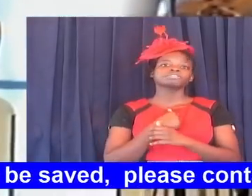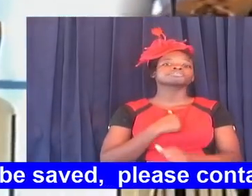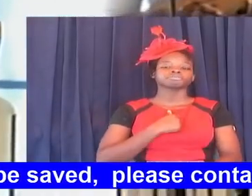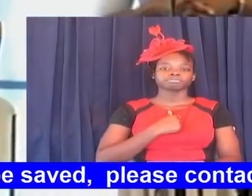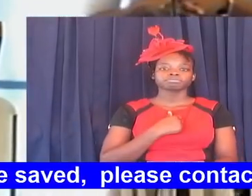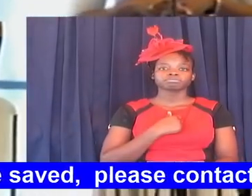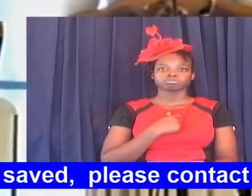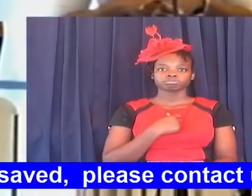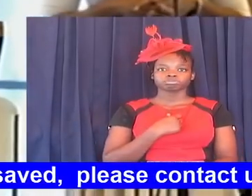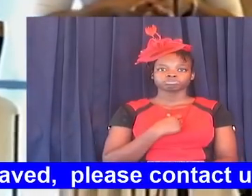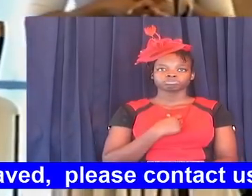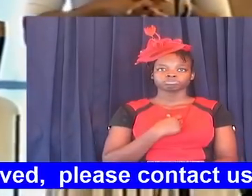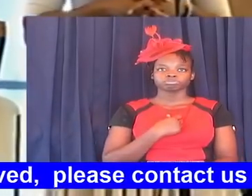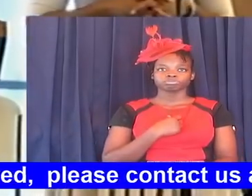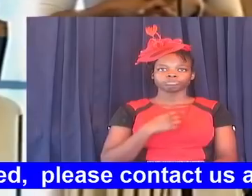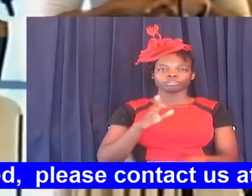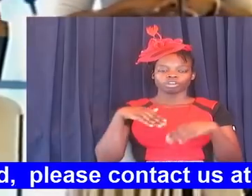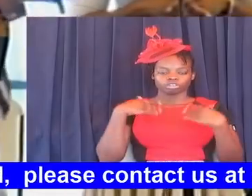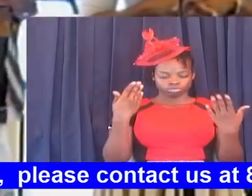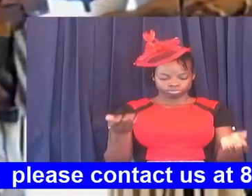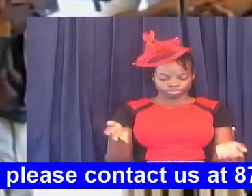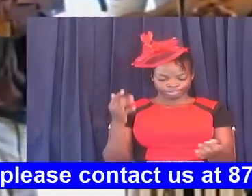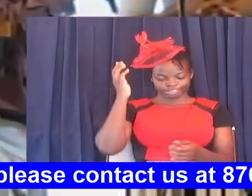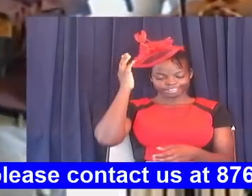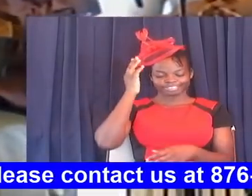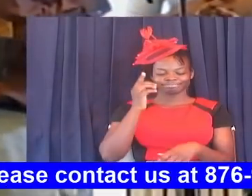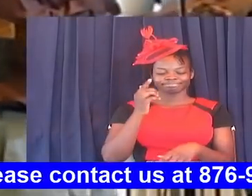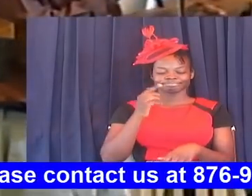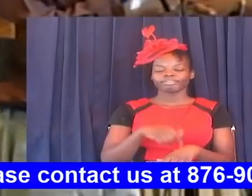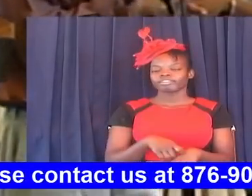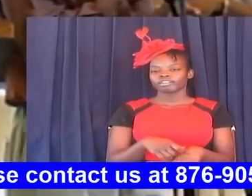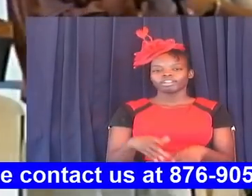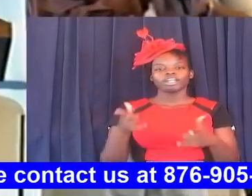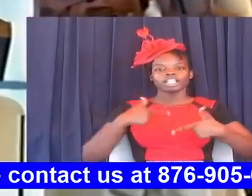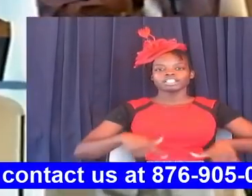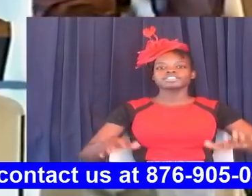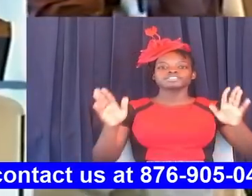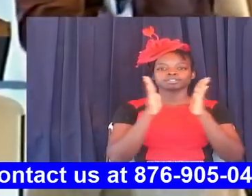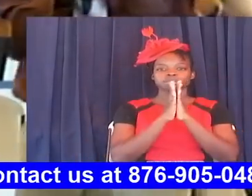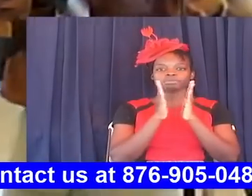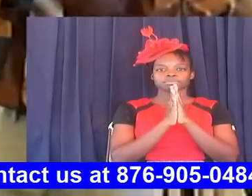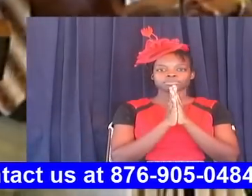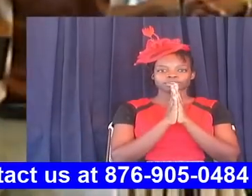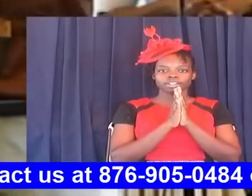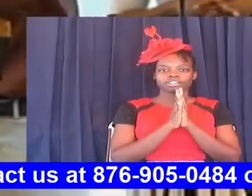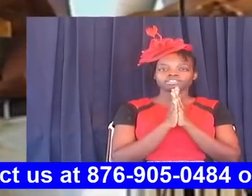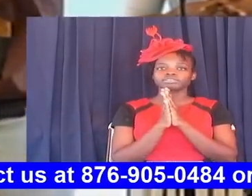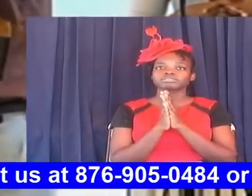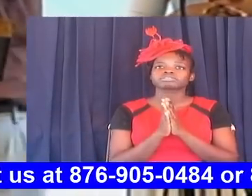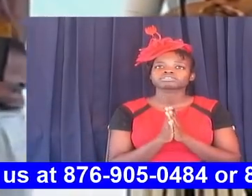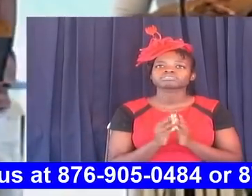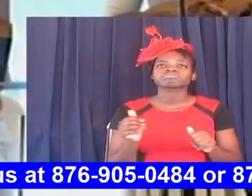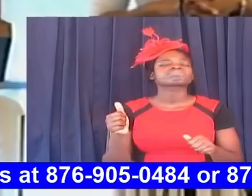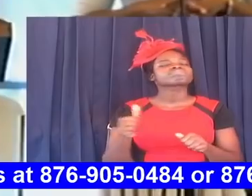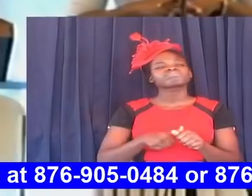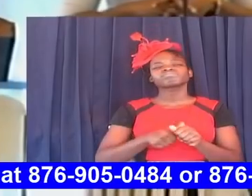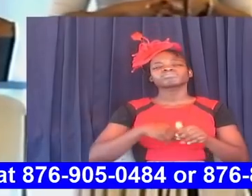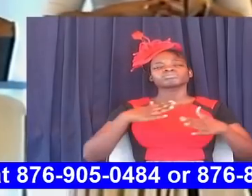consistent way. Let's bow our heads and let us all pray and touch God unitedly. Everybody,